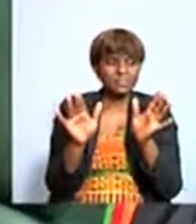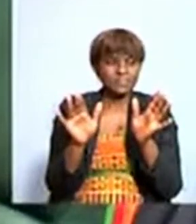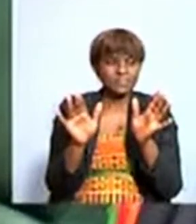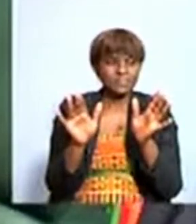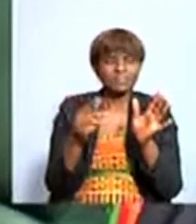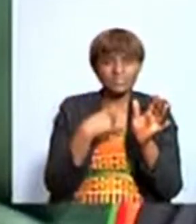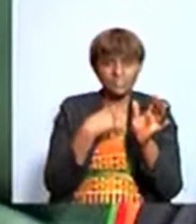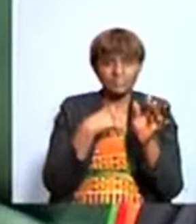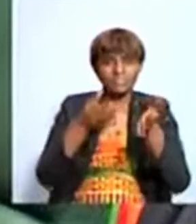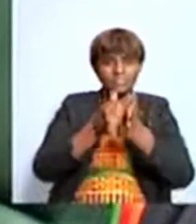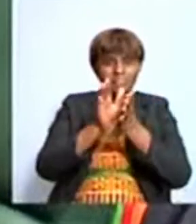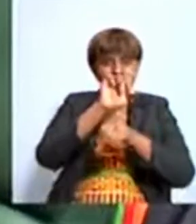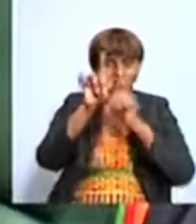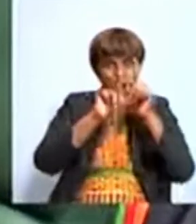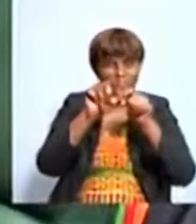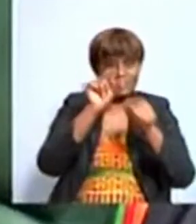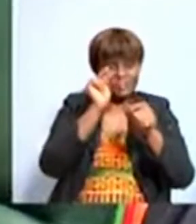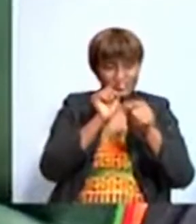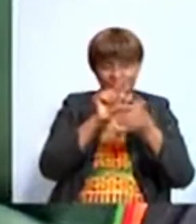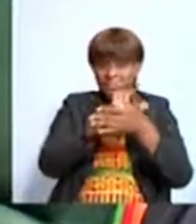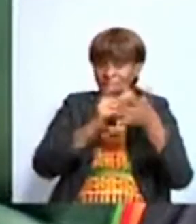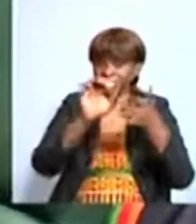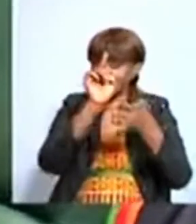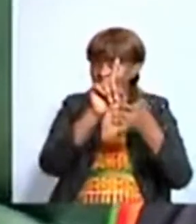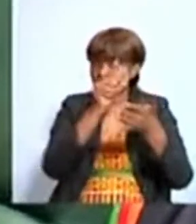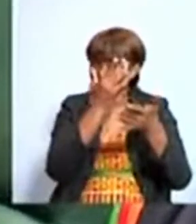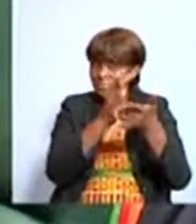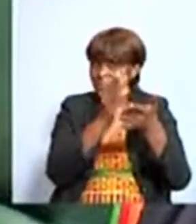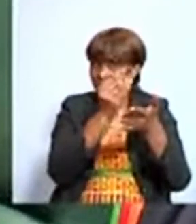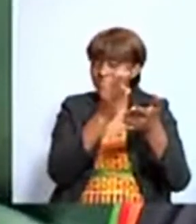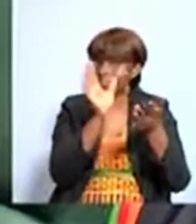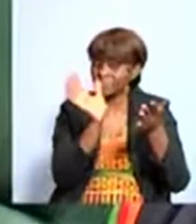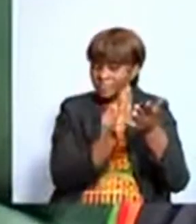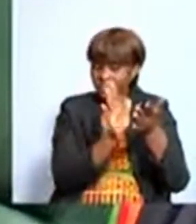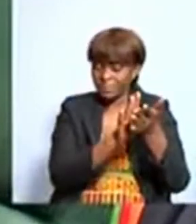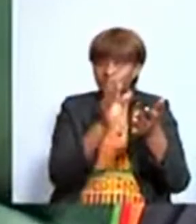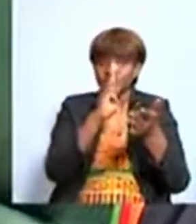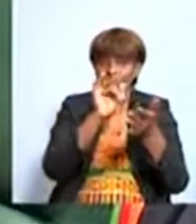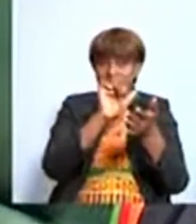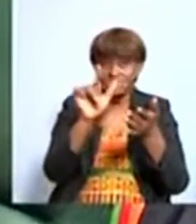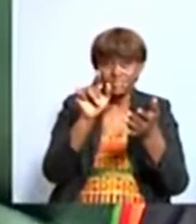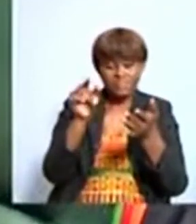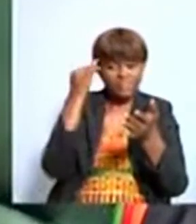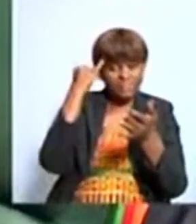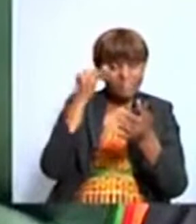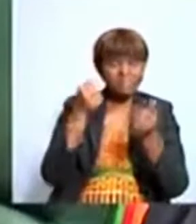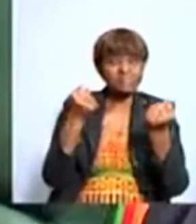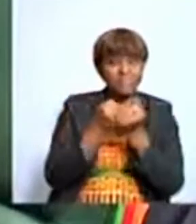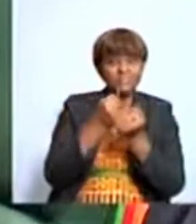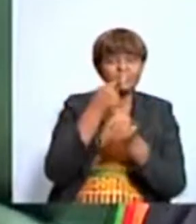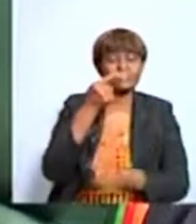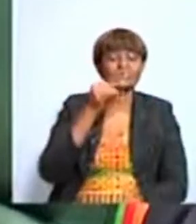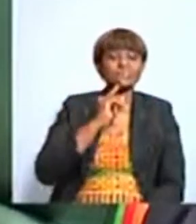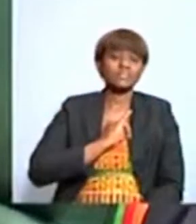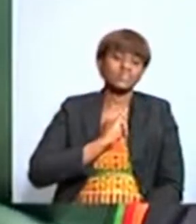I put the question. The question is that clause 1 stands part of the bill. As many are of that opinion, say aye.